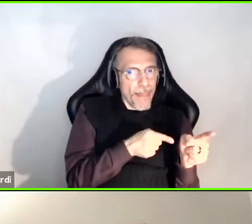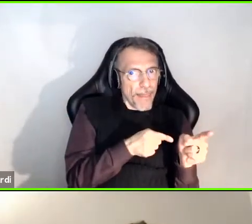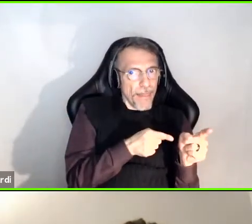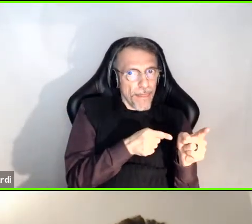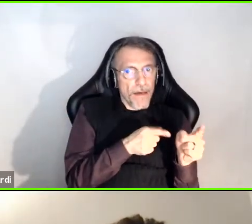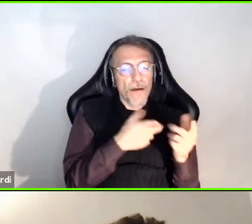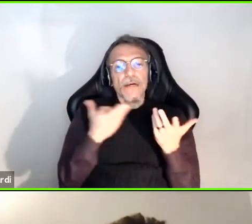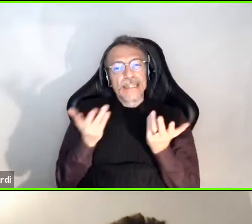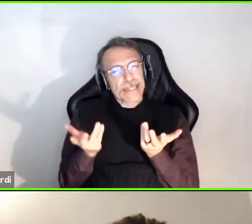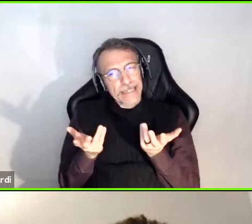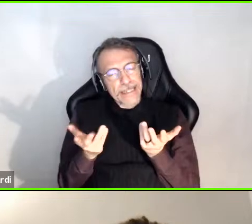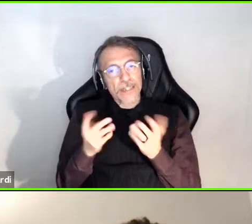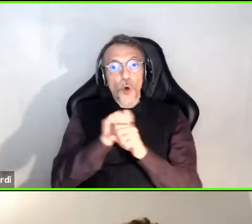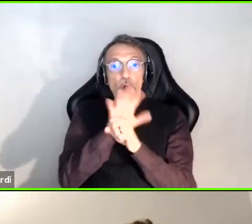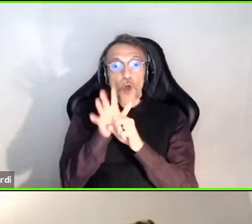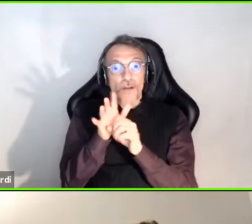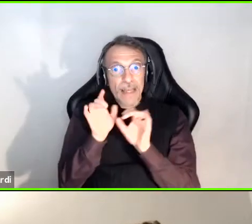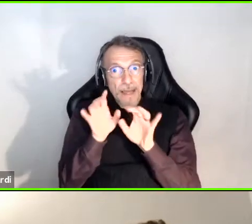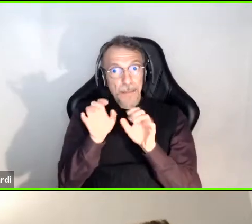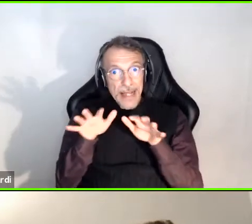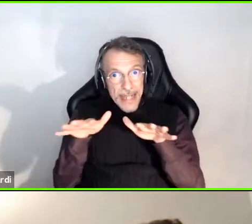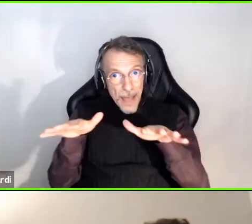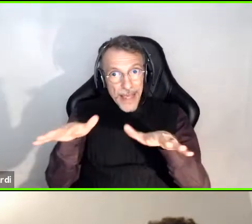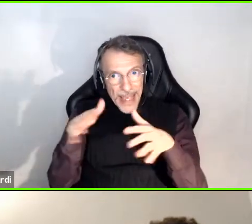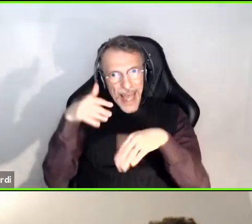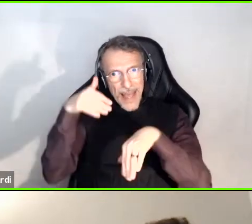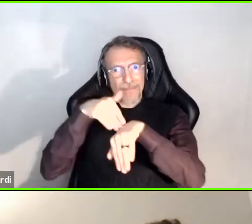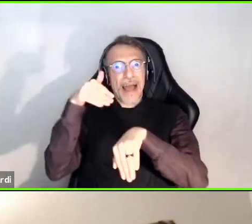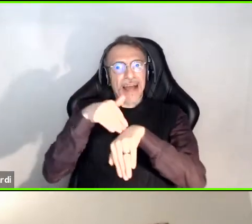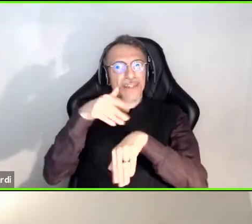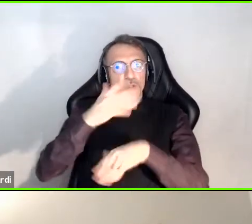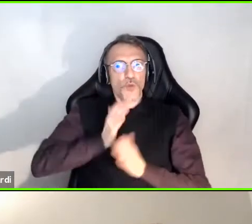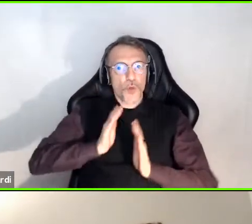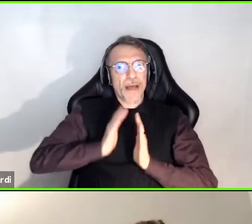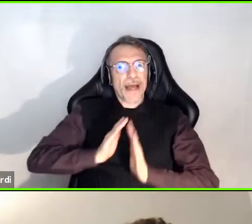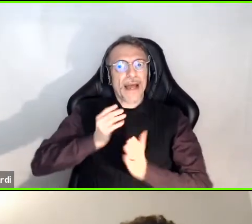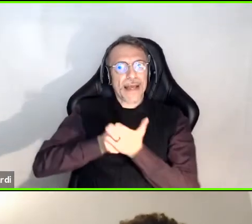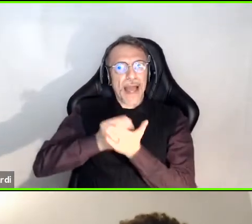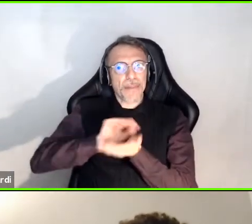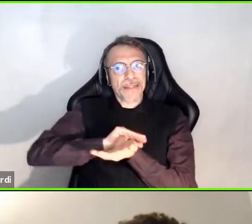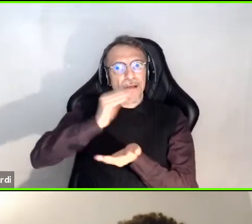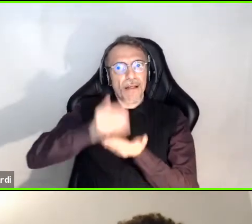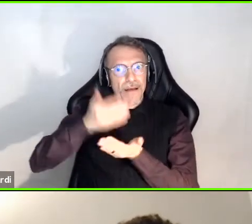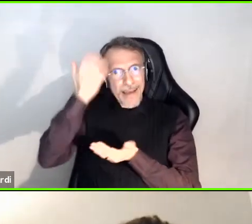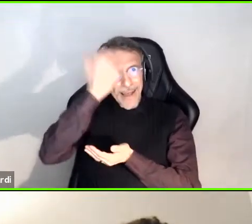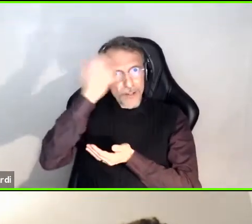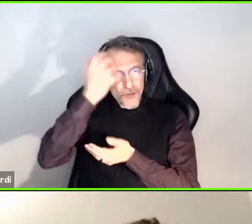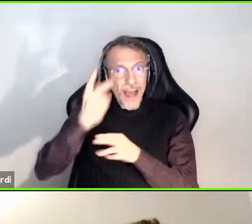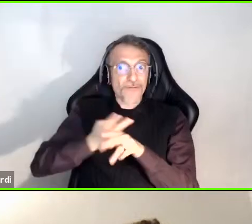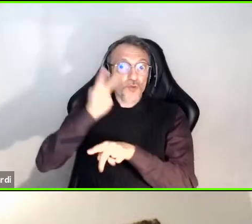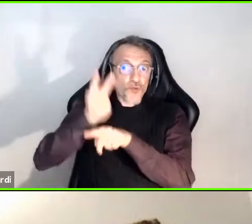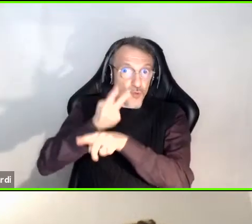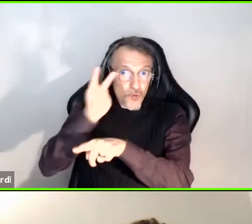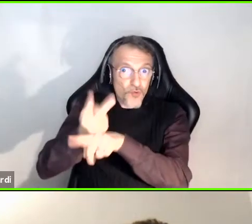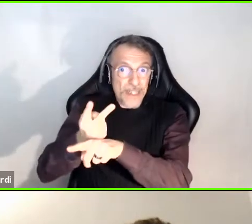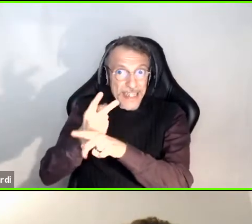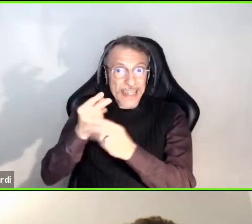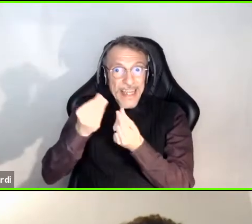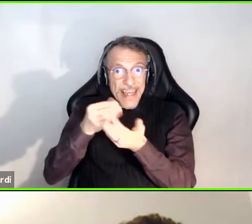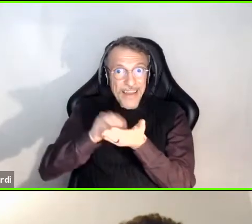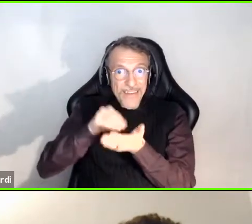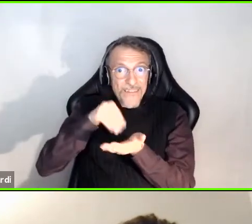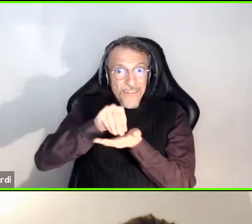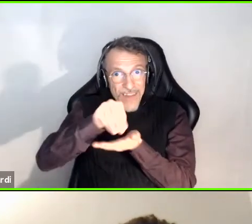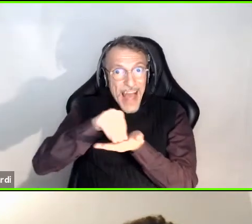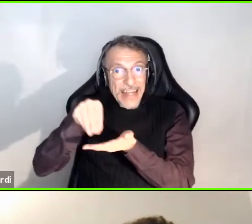know is the COVID pandemic has really hit hard human capital. Countries will need to reinvest and